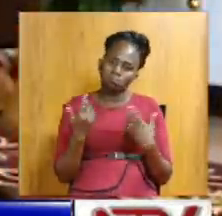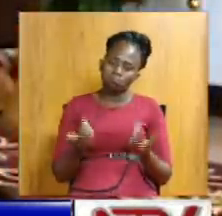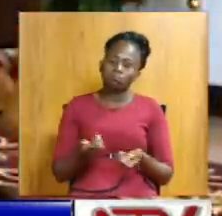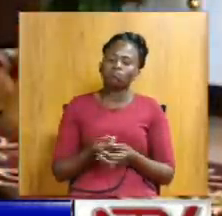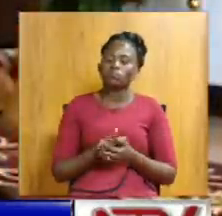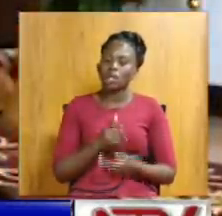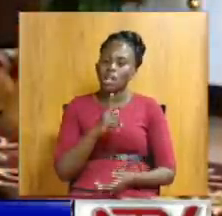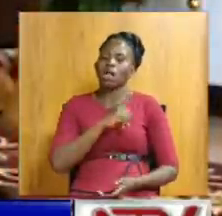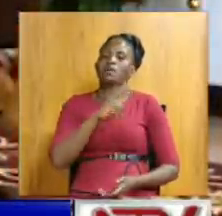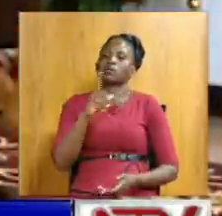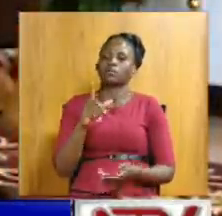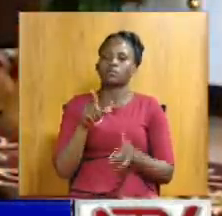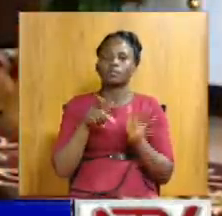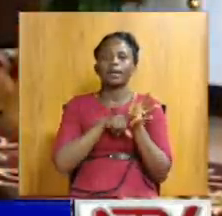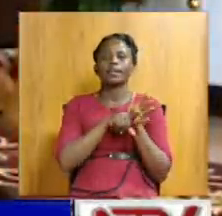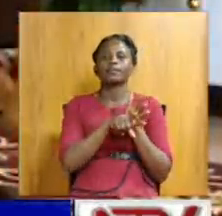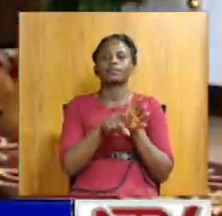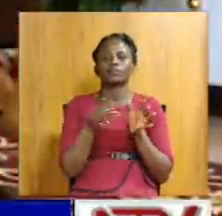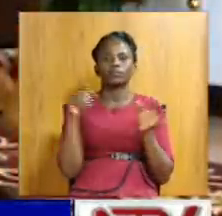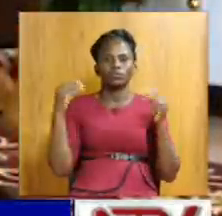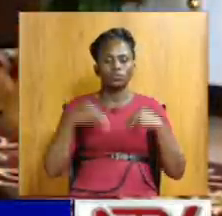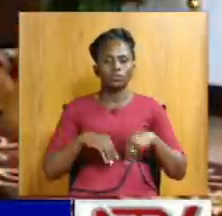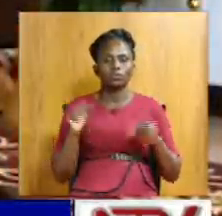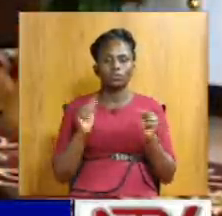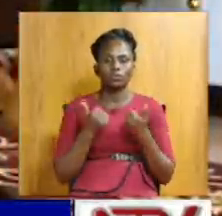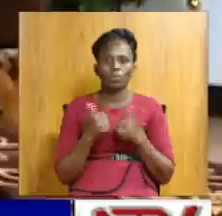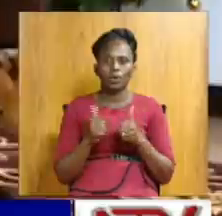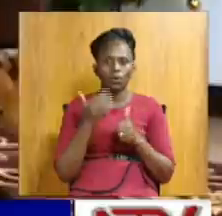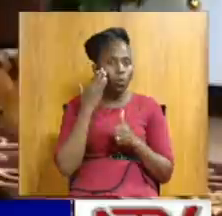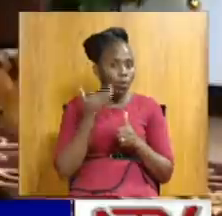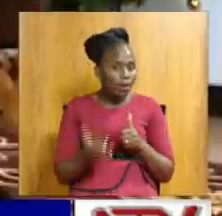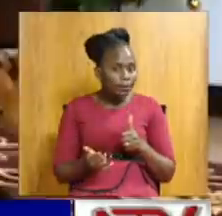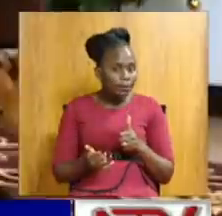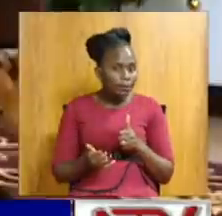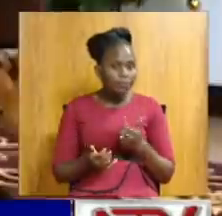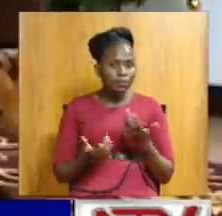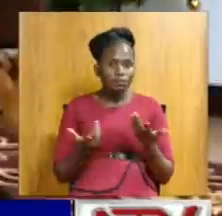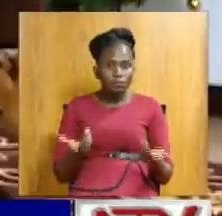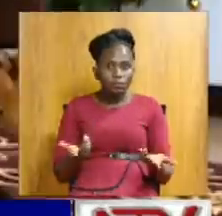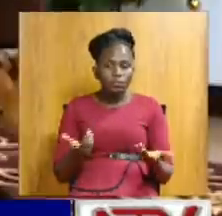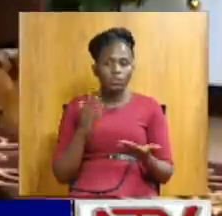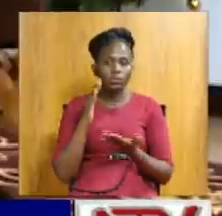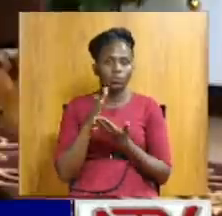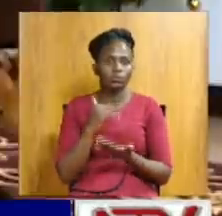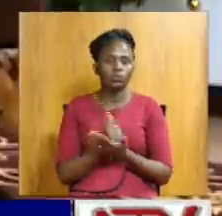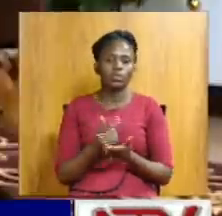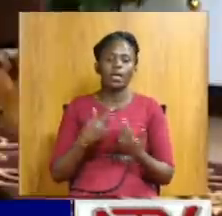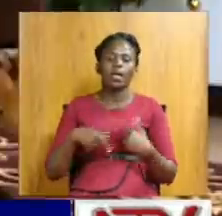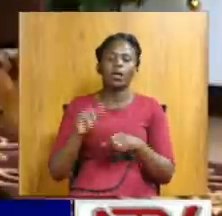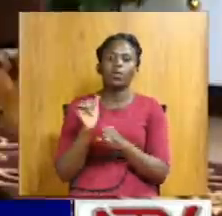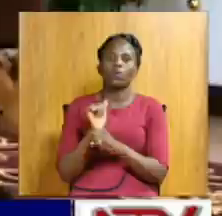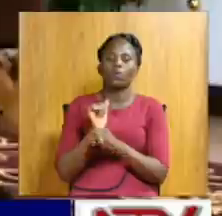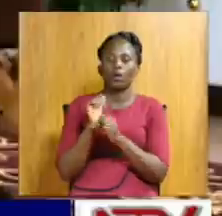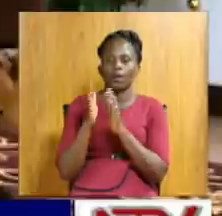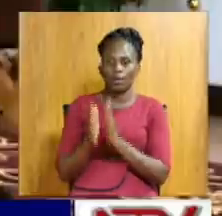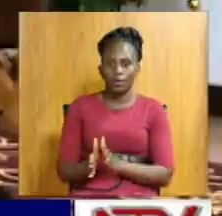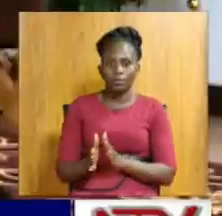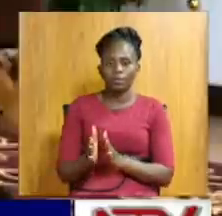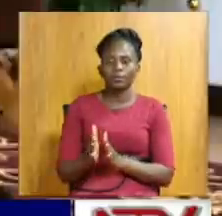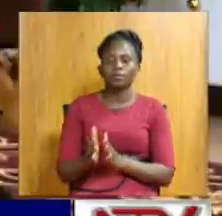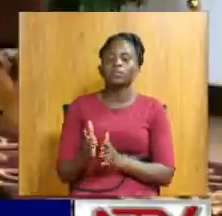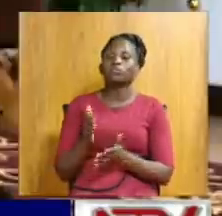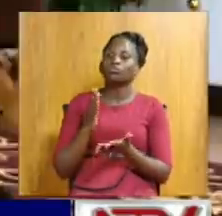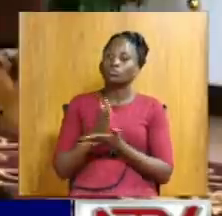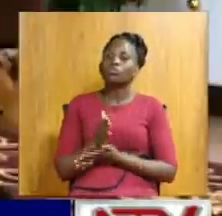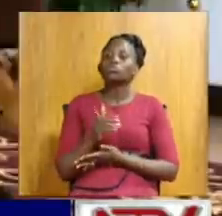were negative. Why? Possibly because our workers, while they may